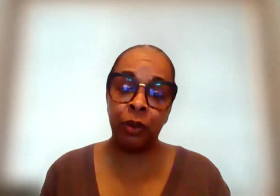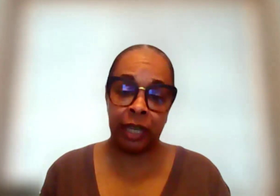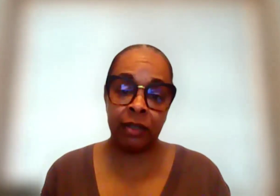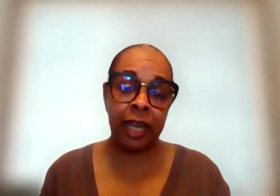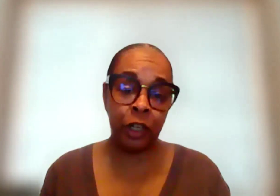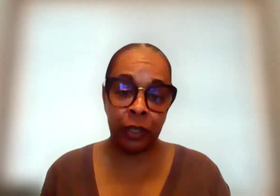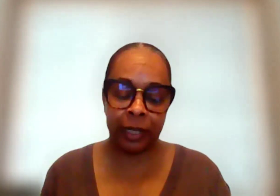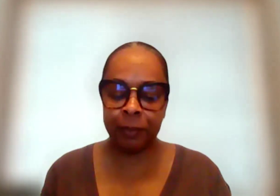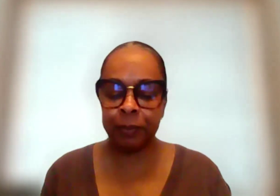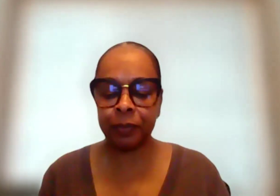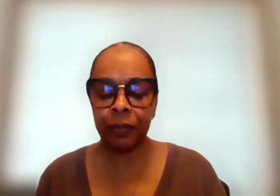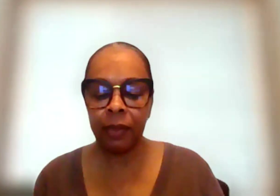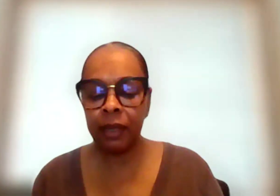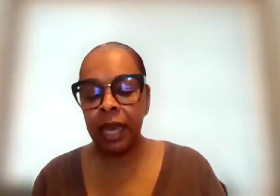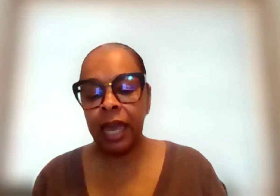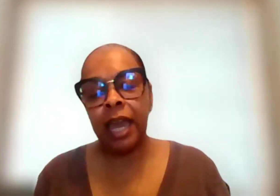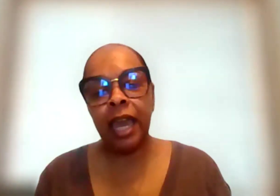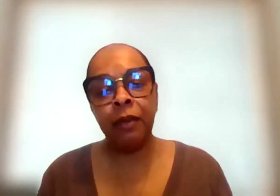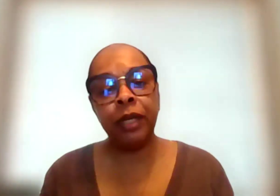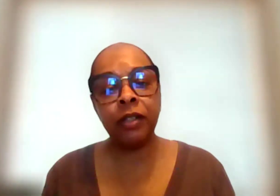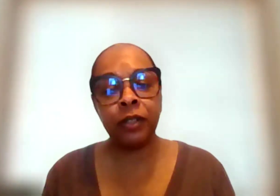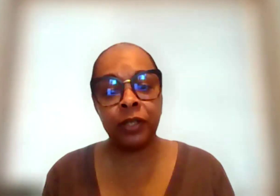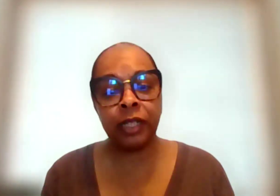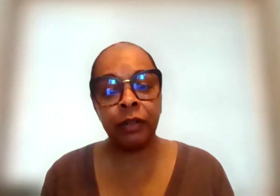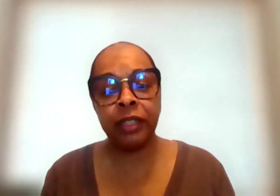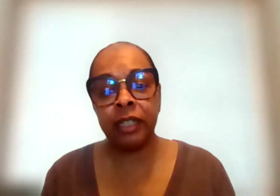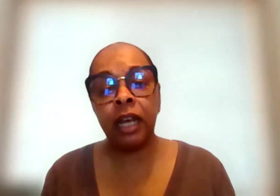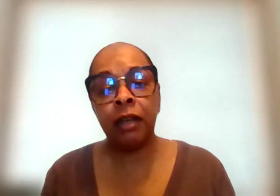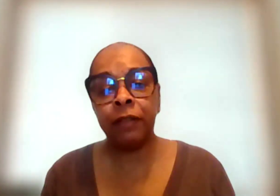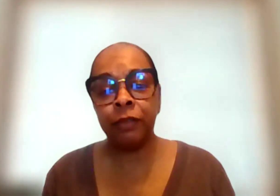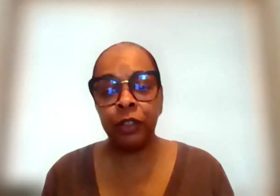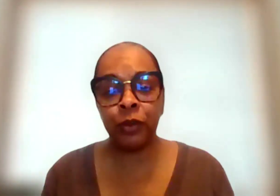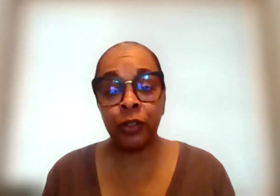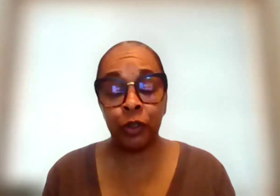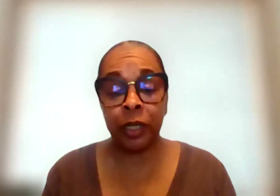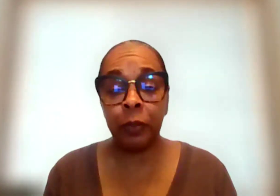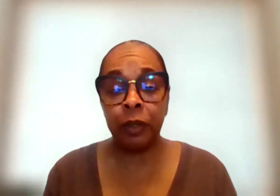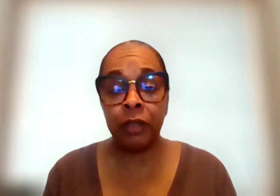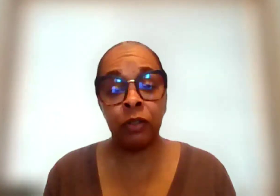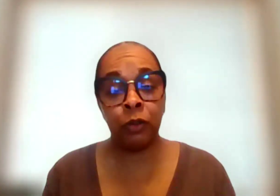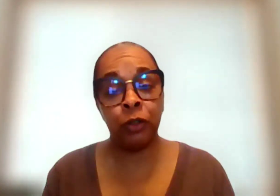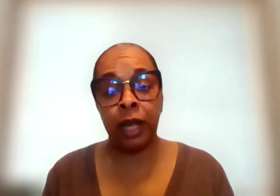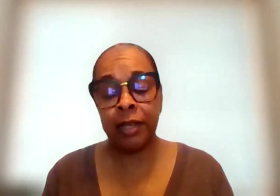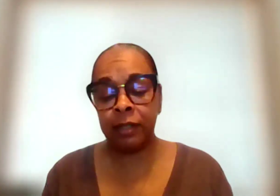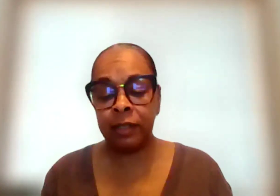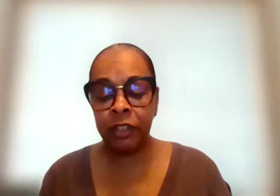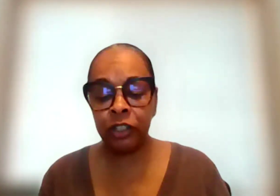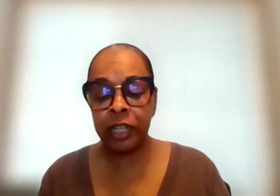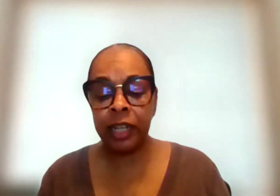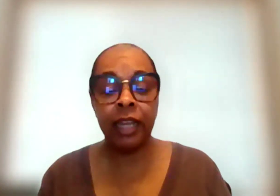abilities to do things like cooking. And we also see a great deal of individuals struggling with